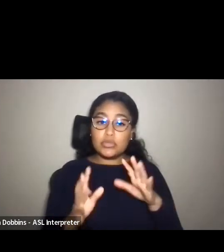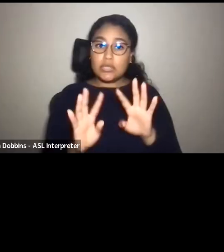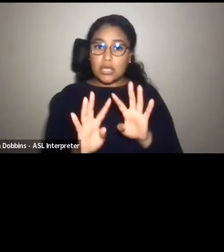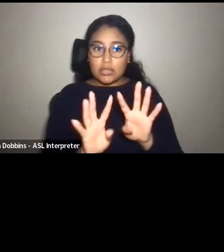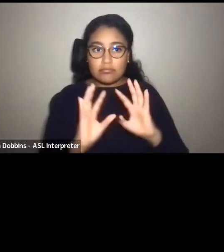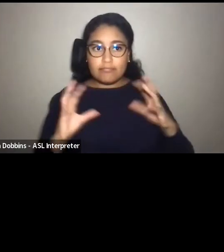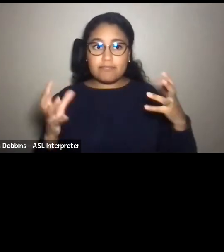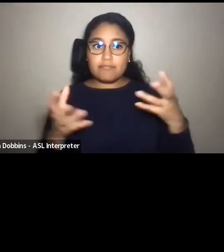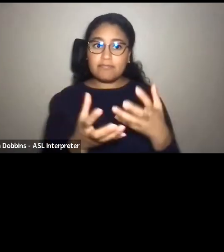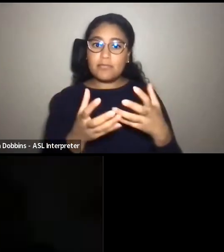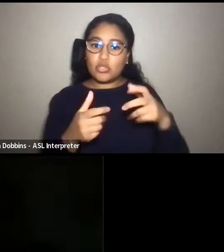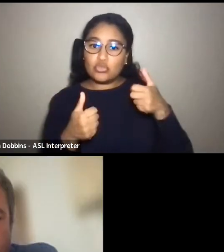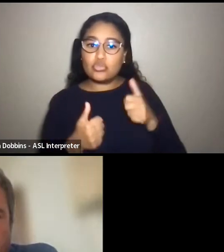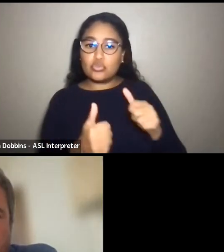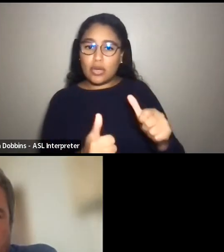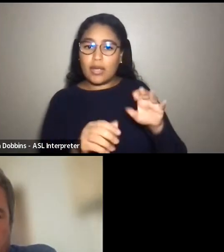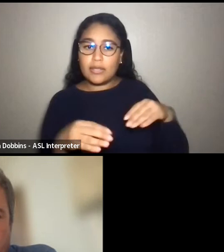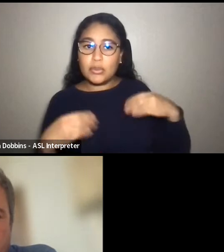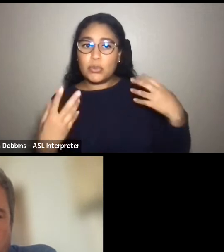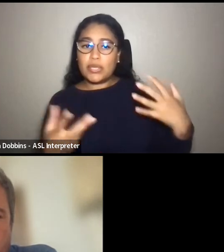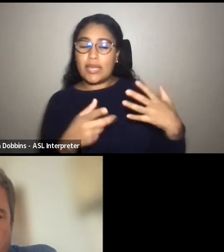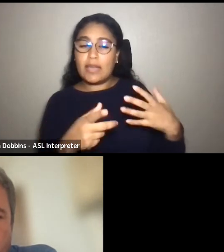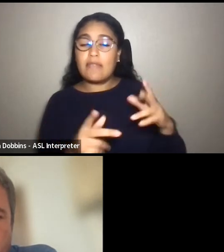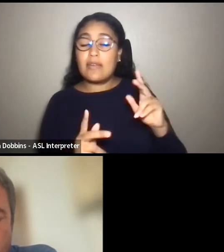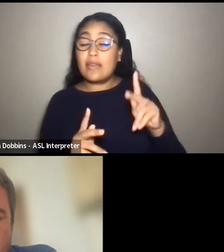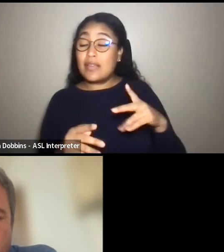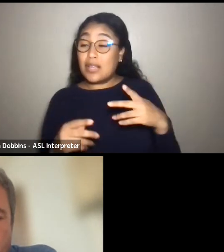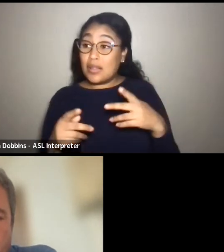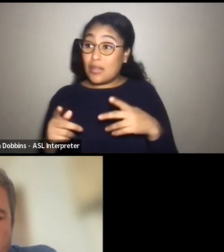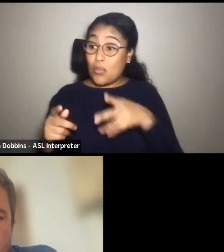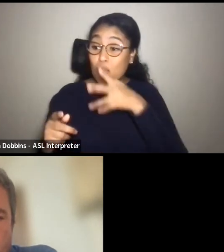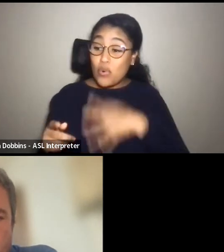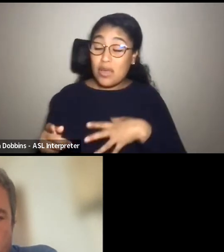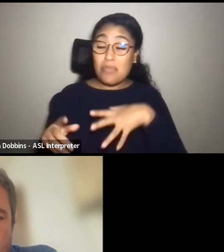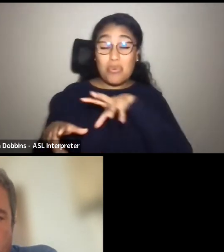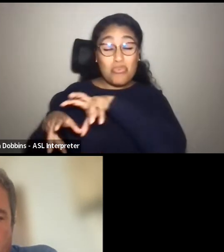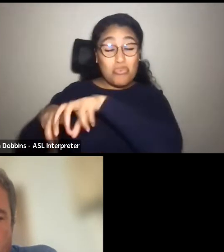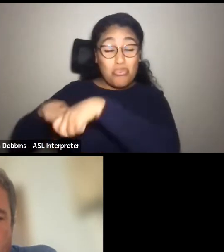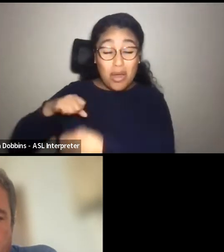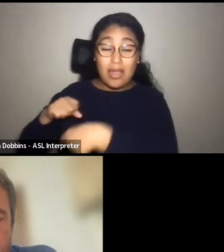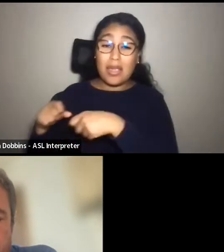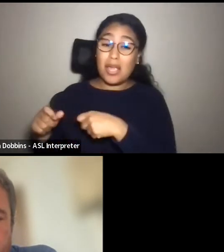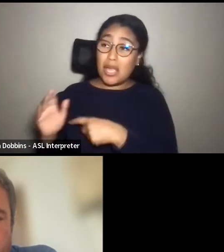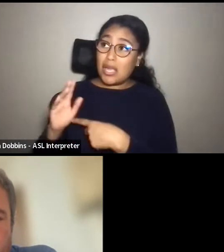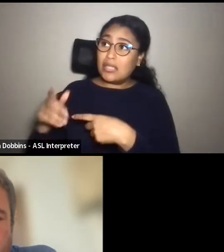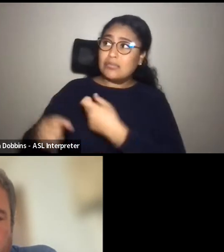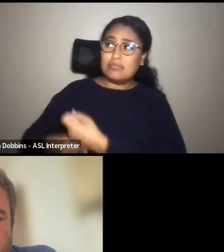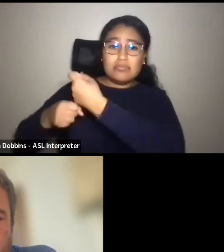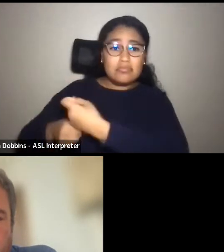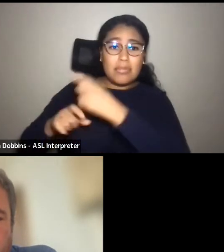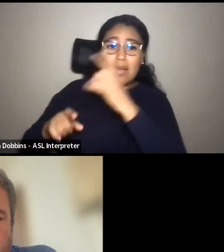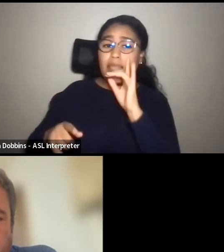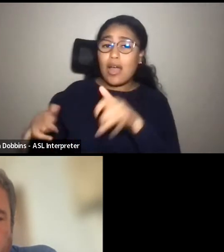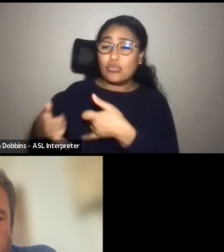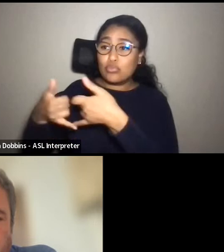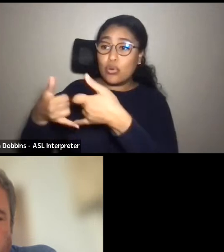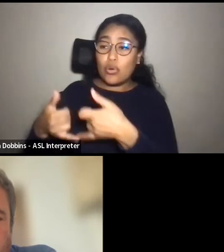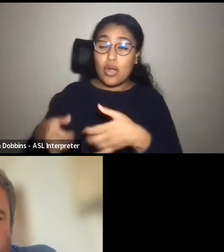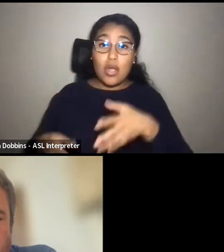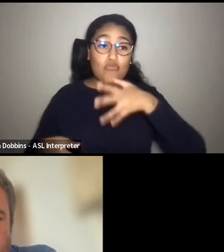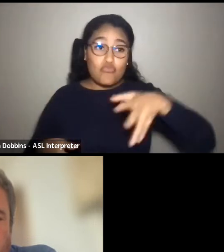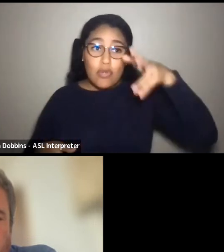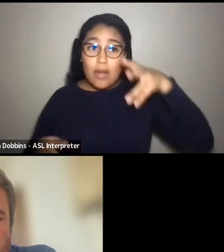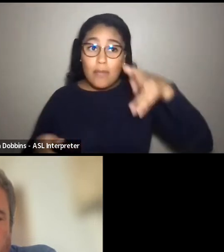Women raped, assaulted, paraded as trophies, infants in the mother's arms, grandparents in wheelchairs,